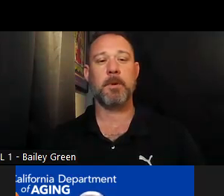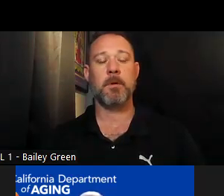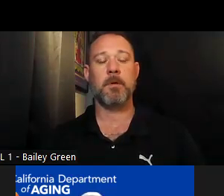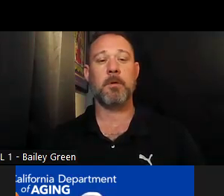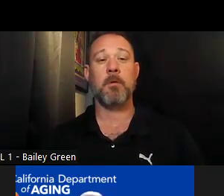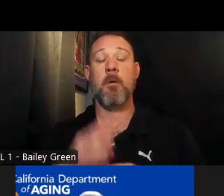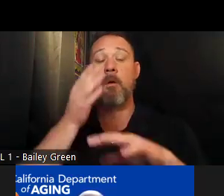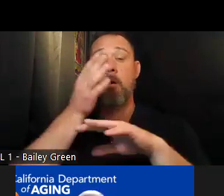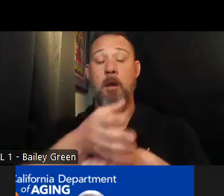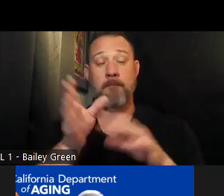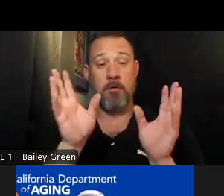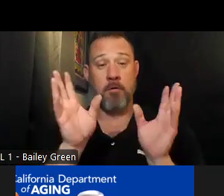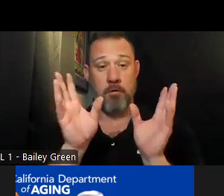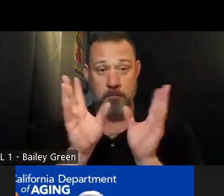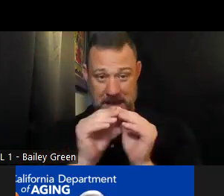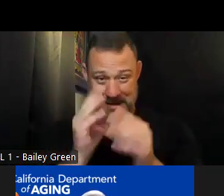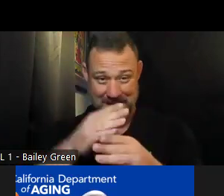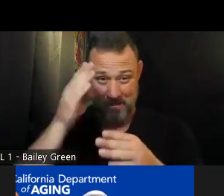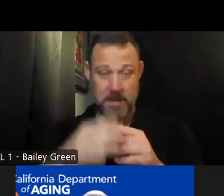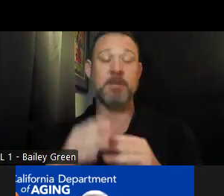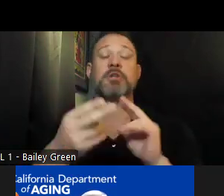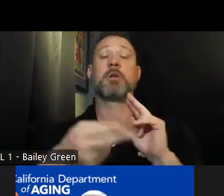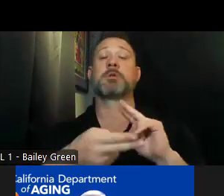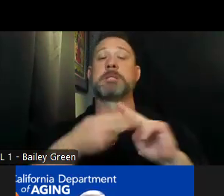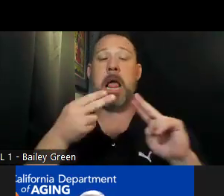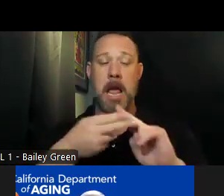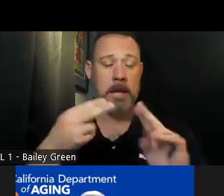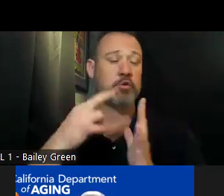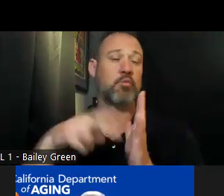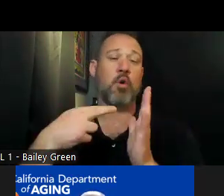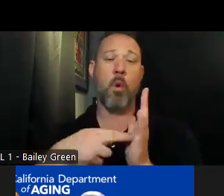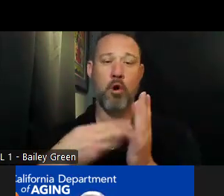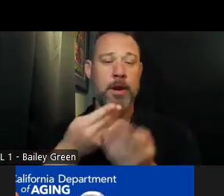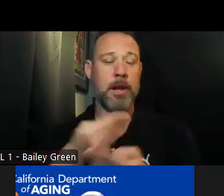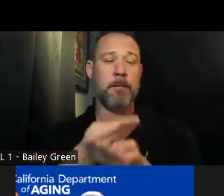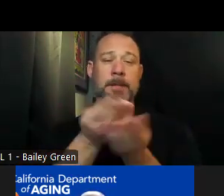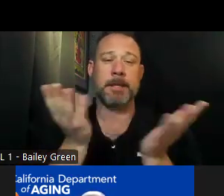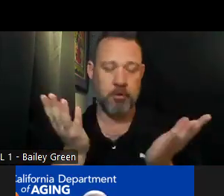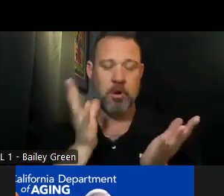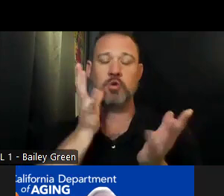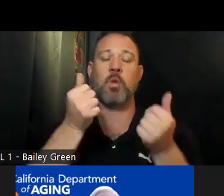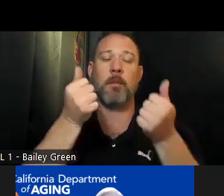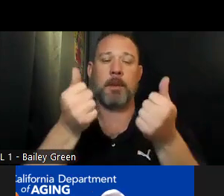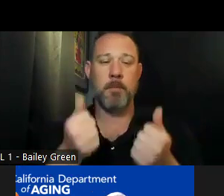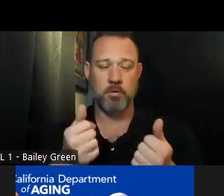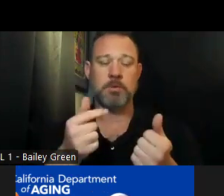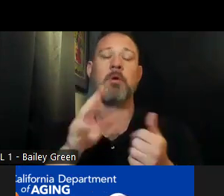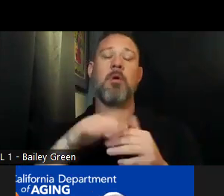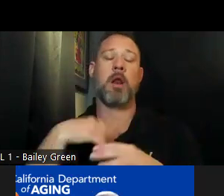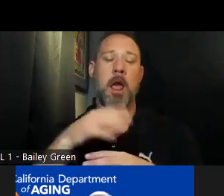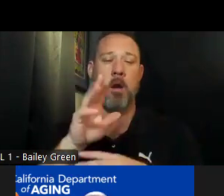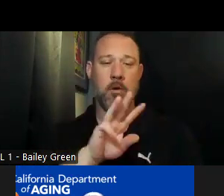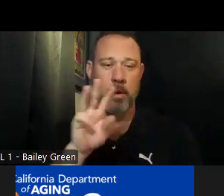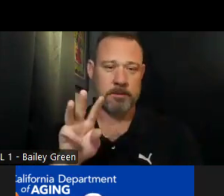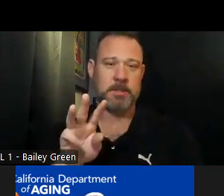Following this meeting, you will find the meeting slides, the recording, any materials posted to our California Health and Human